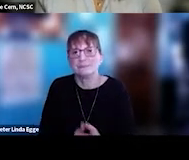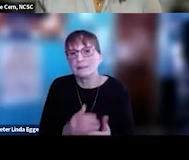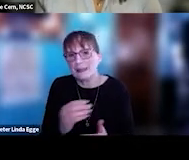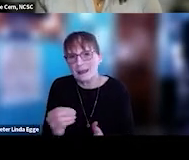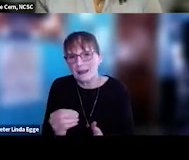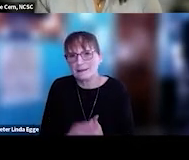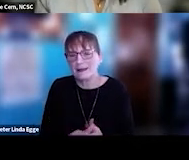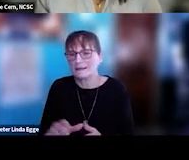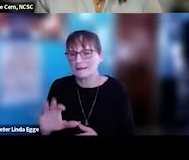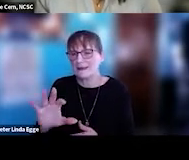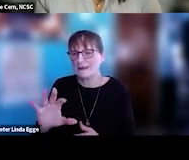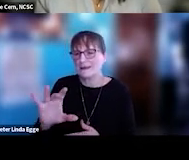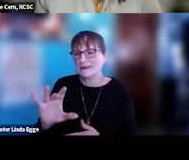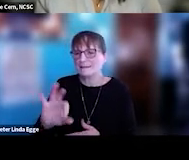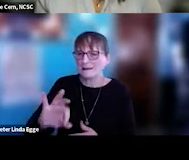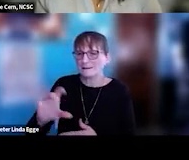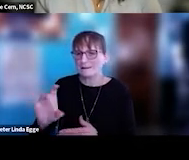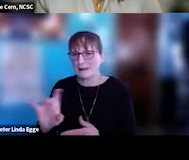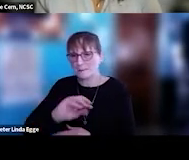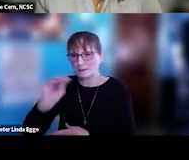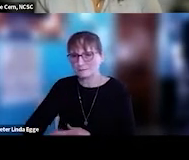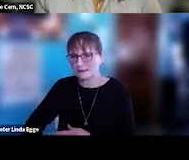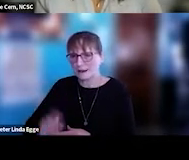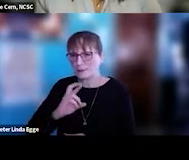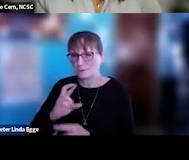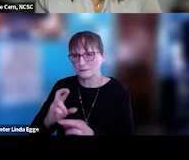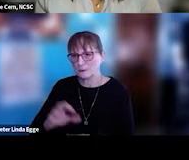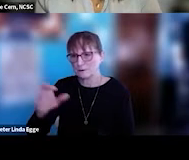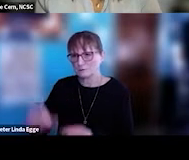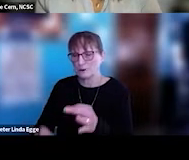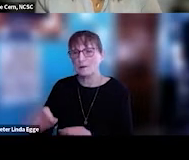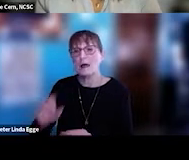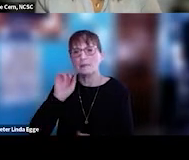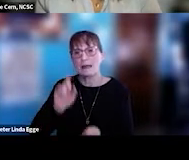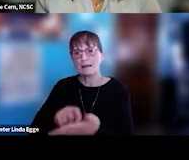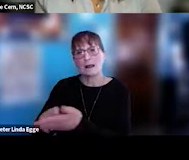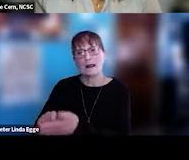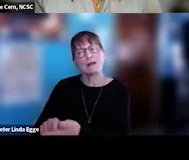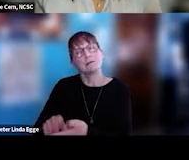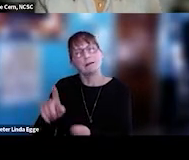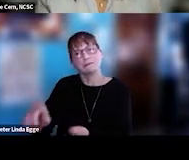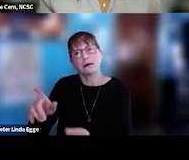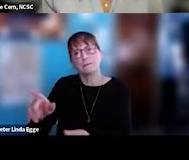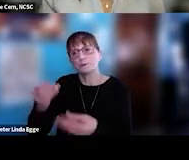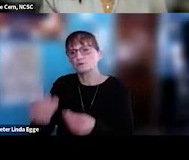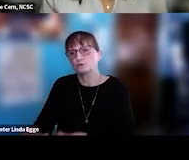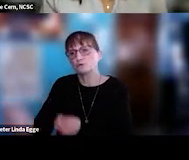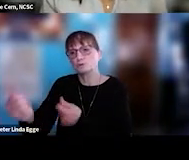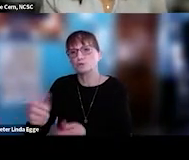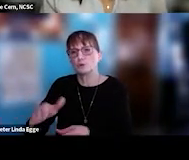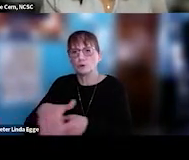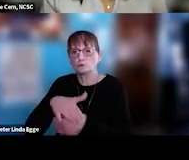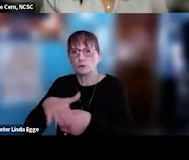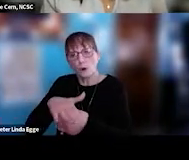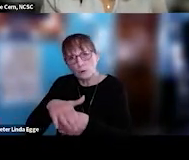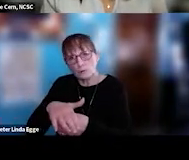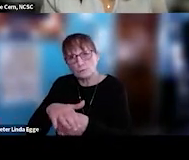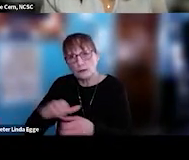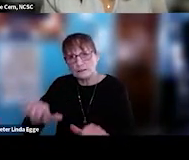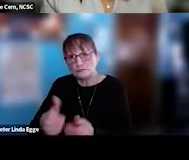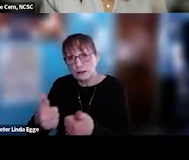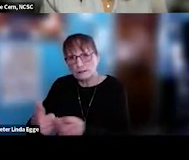And 98% of those responding judges identified solutions to local challenges driven by substance use disorder through the